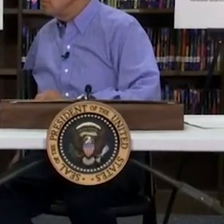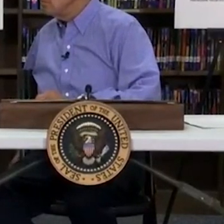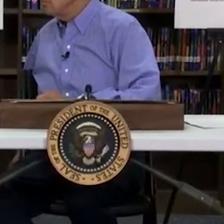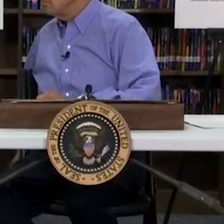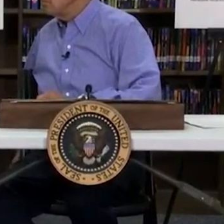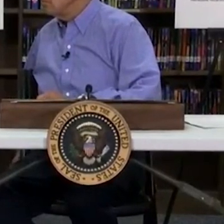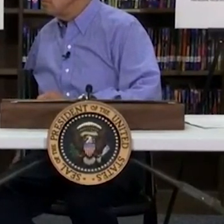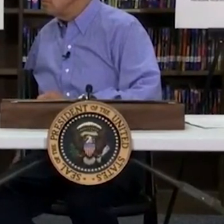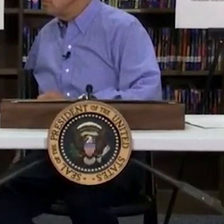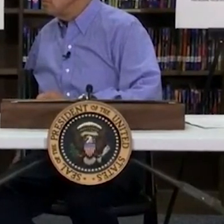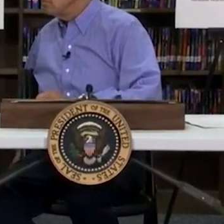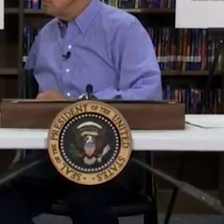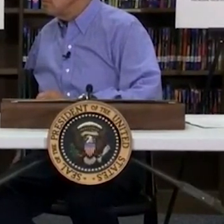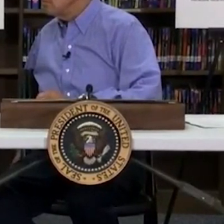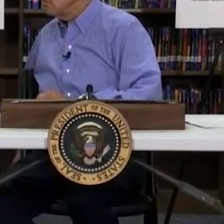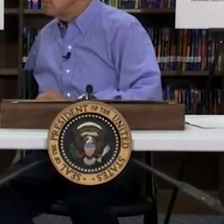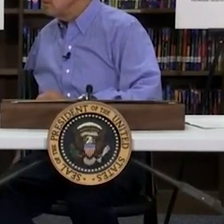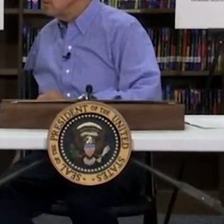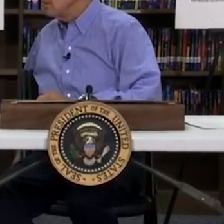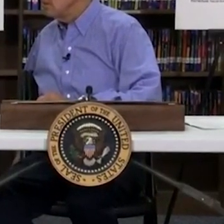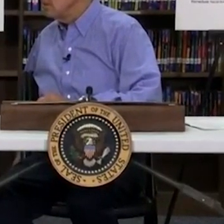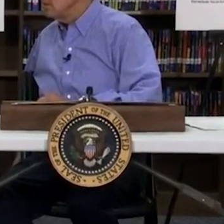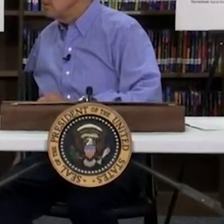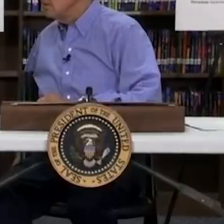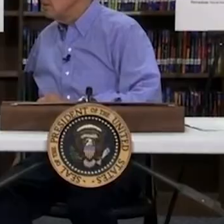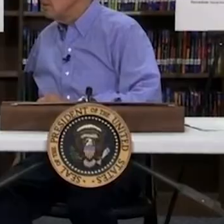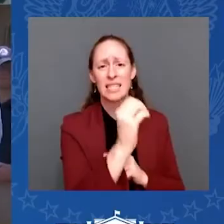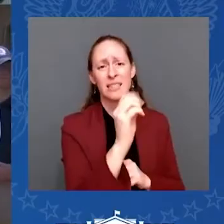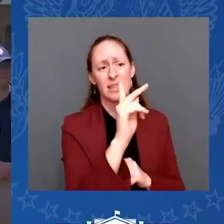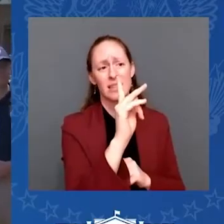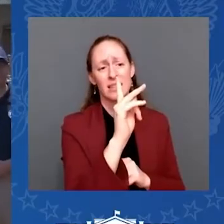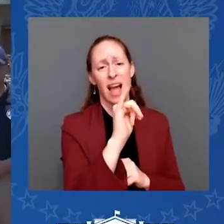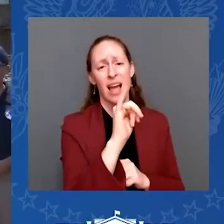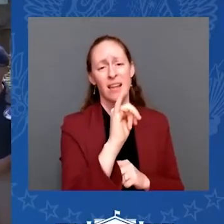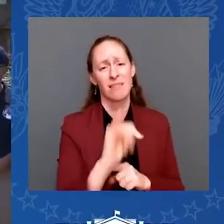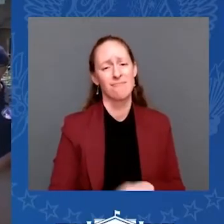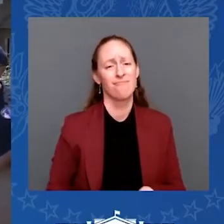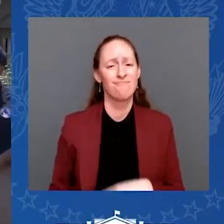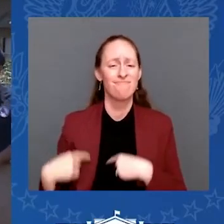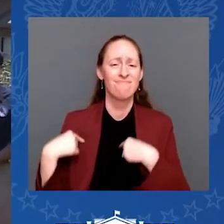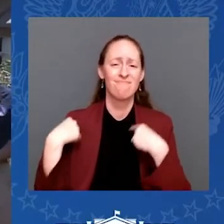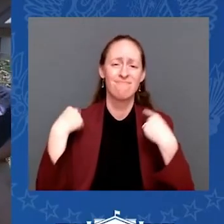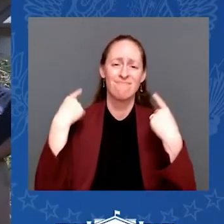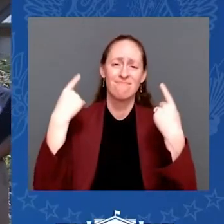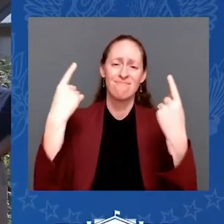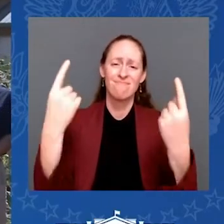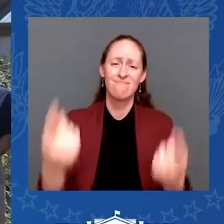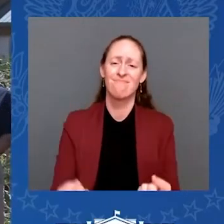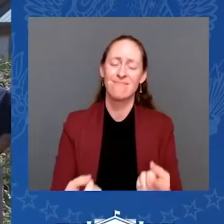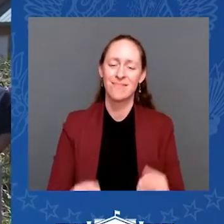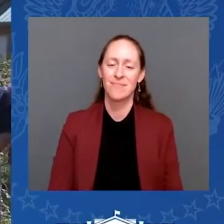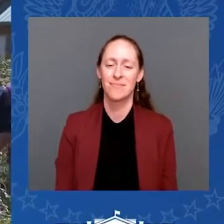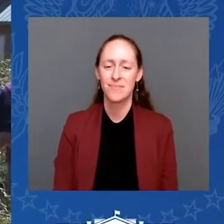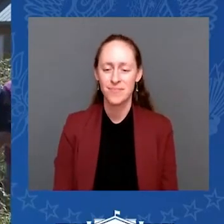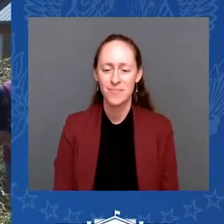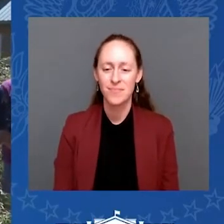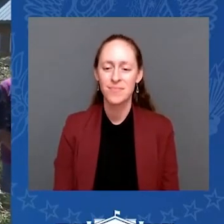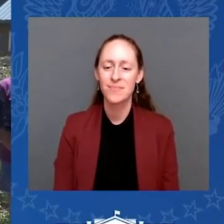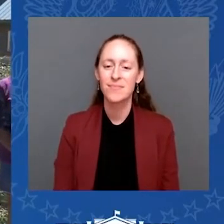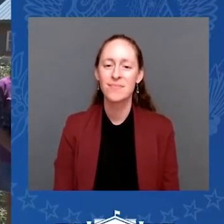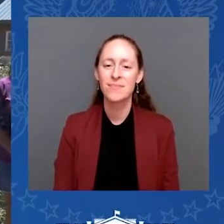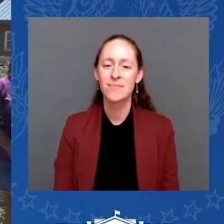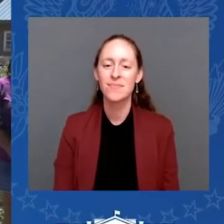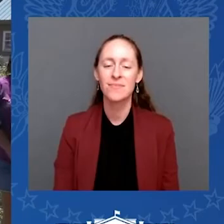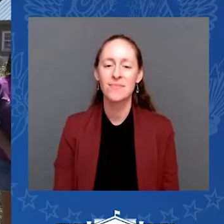spoke with state and local officials about the damage. Less than two weeks ago, this region suffered the most devastating,